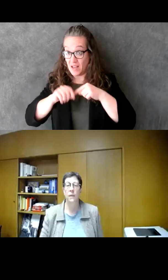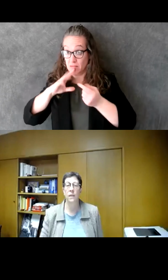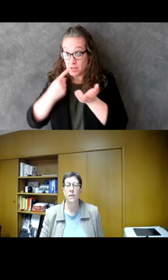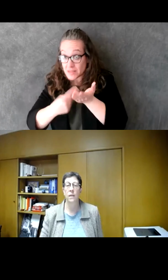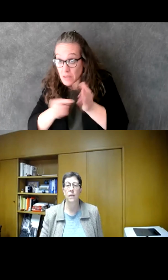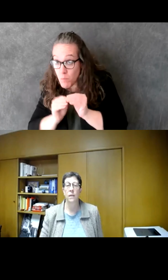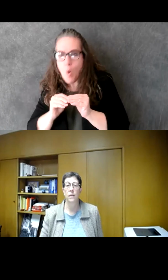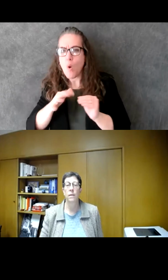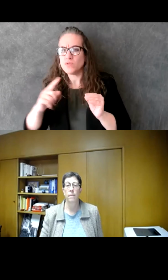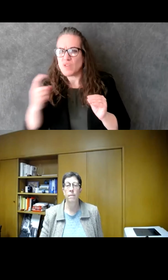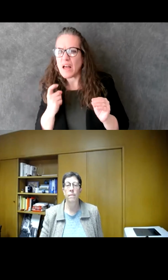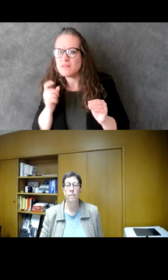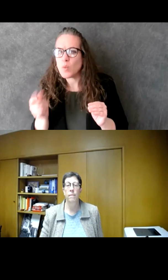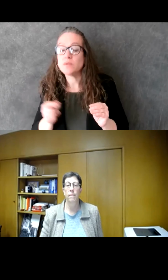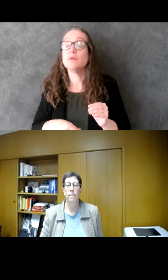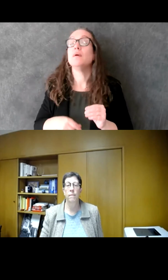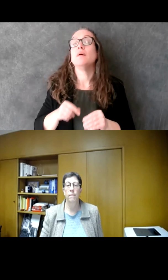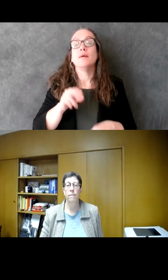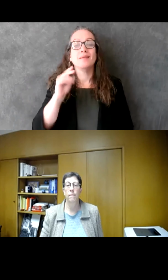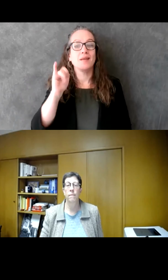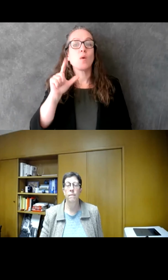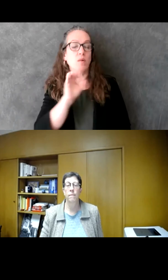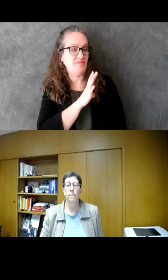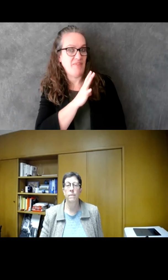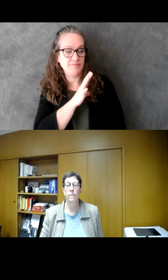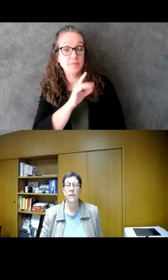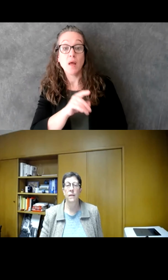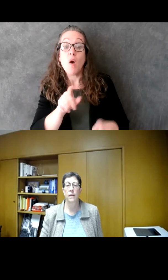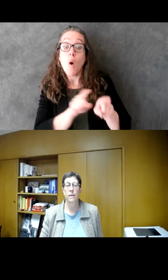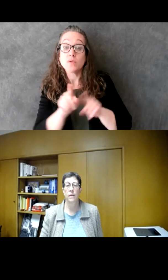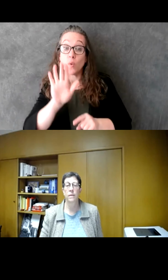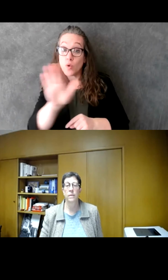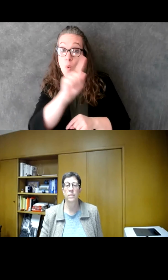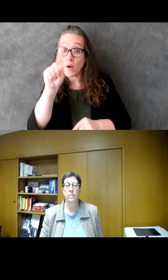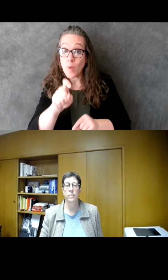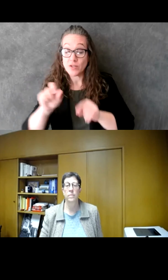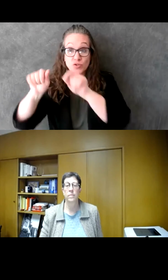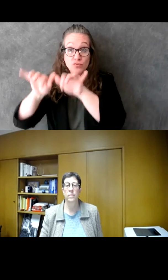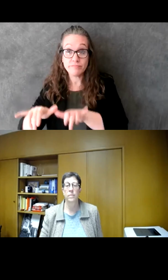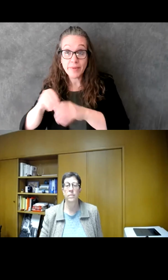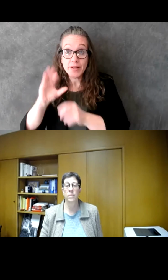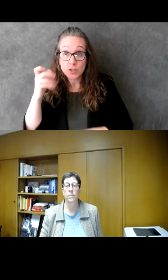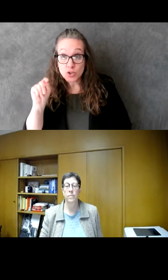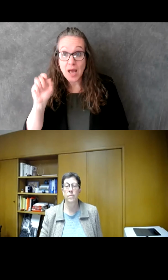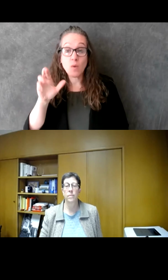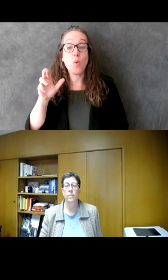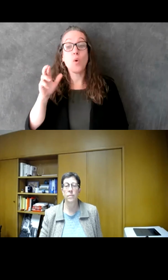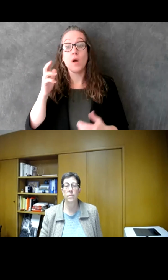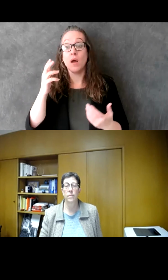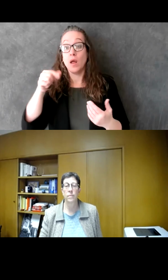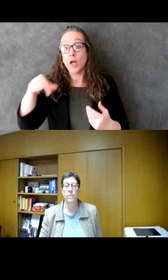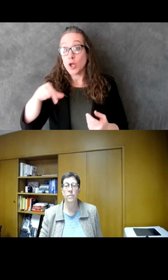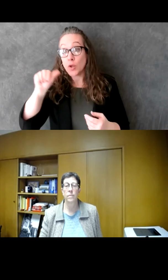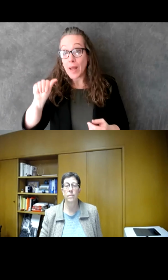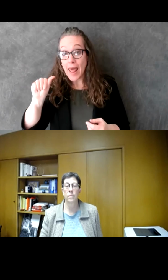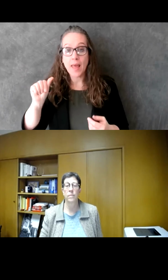from Emmy. And also just a reminder to everyone, feel free to drop your questions in the chat or the Q&A because Dr. Mosqueda is going to be